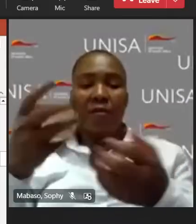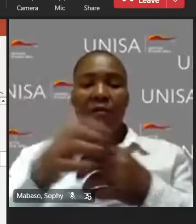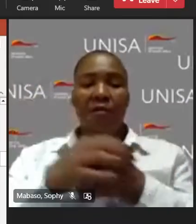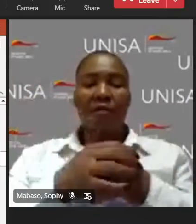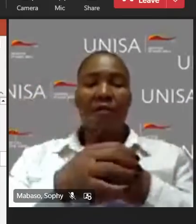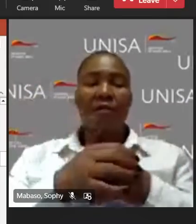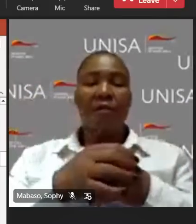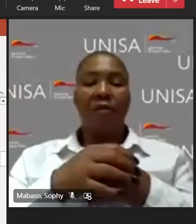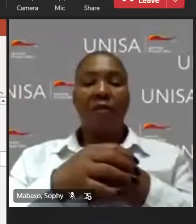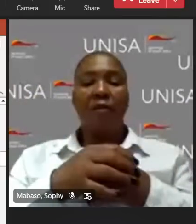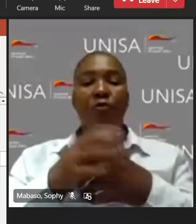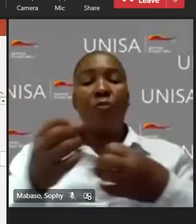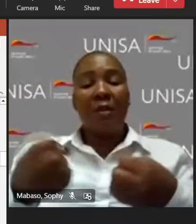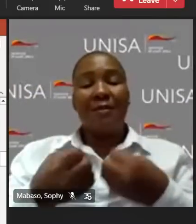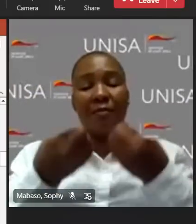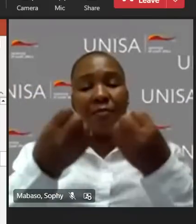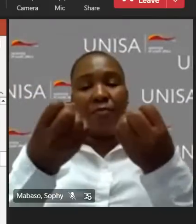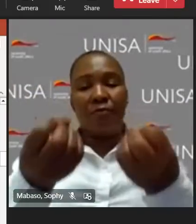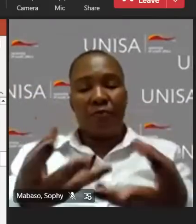you must provide